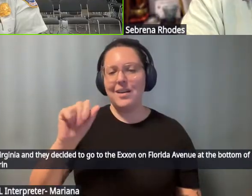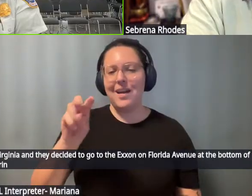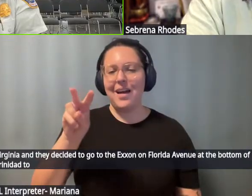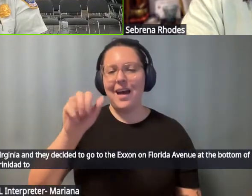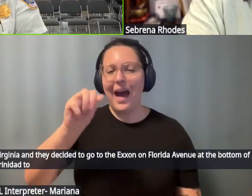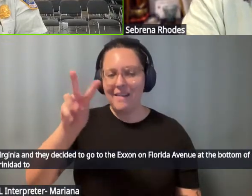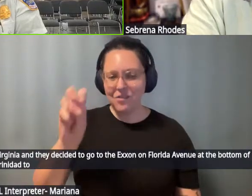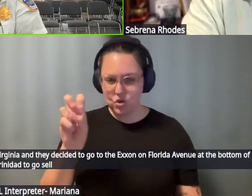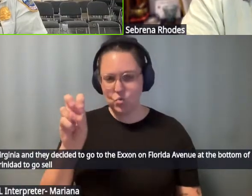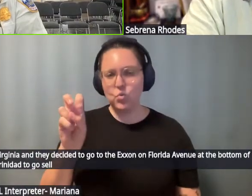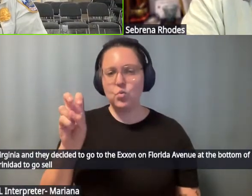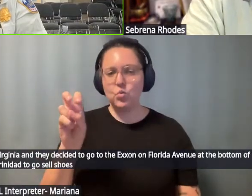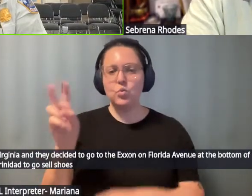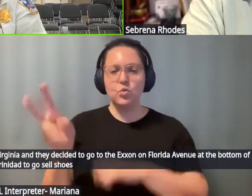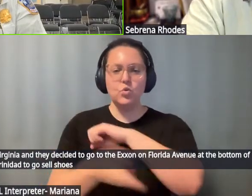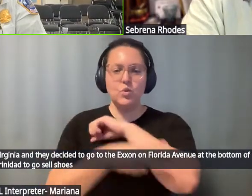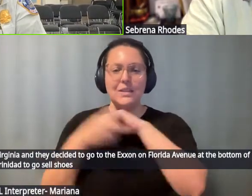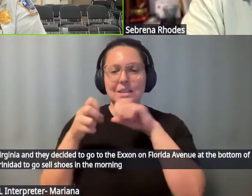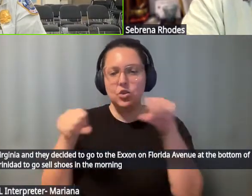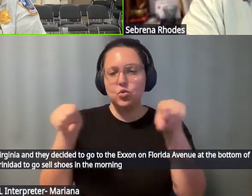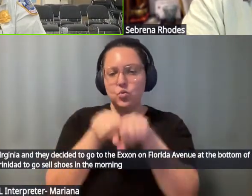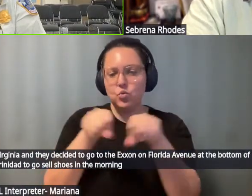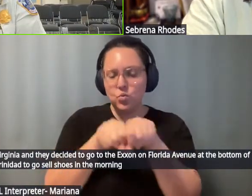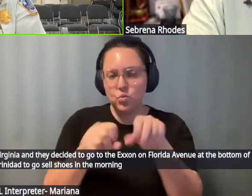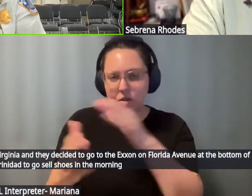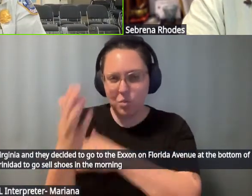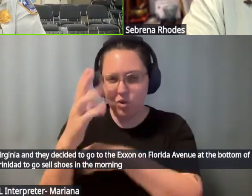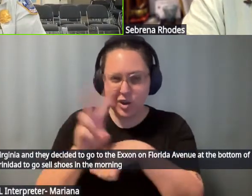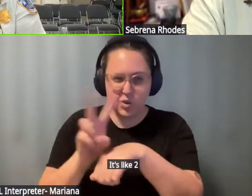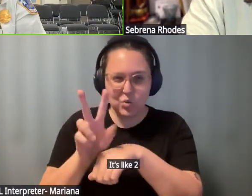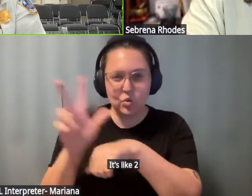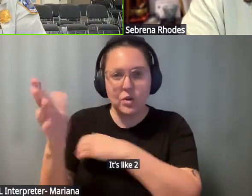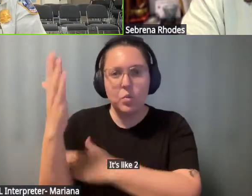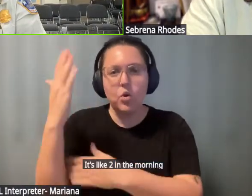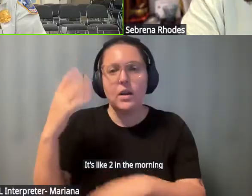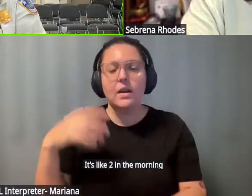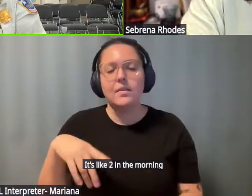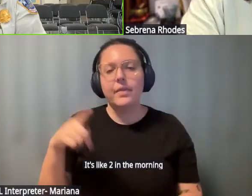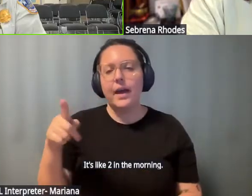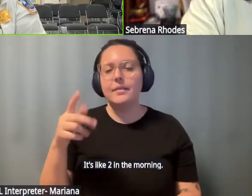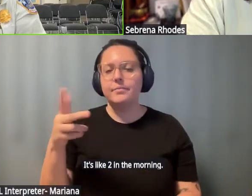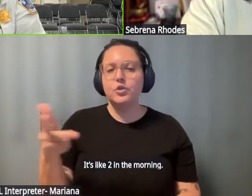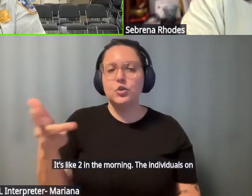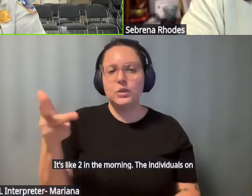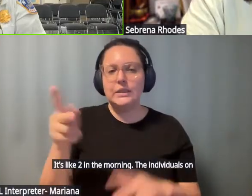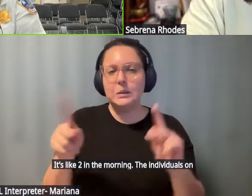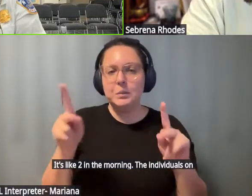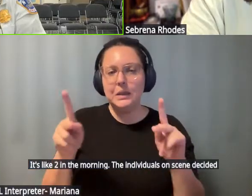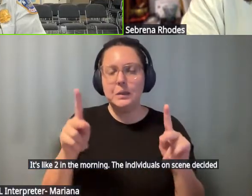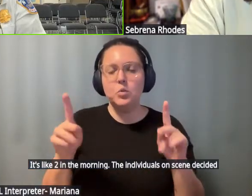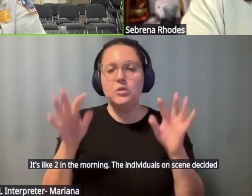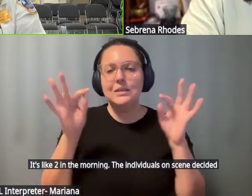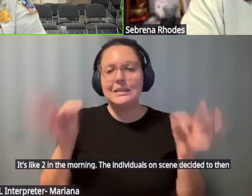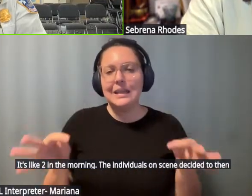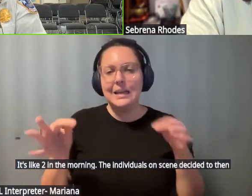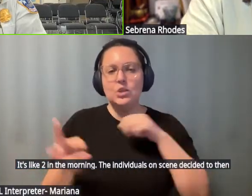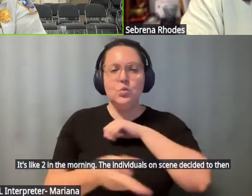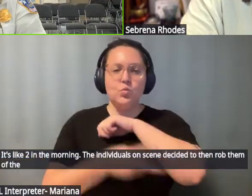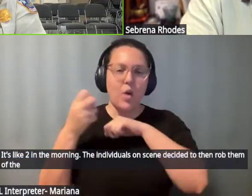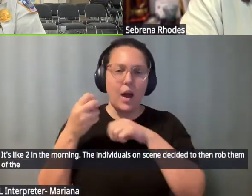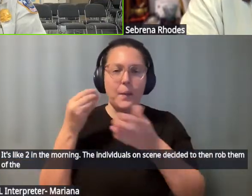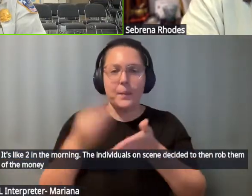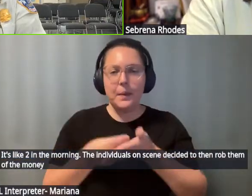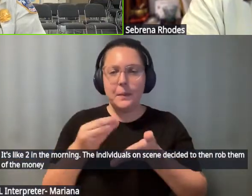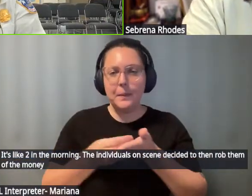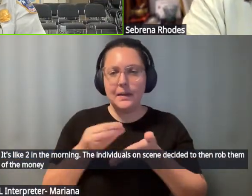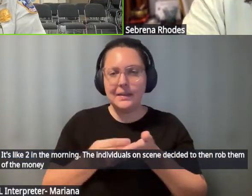sell shoes in the morning. It's like 2 in the morning. The individuals on scene decided to then rob them of the money. I